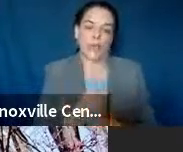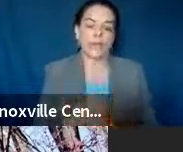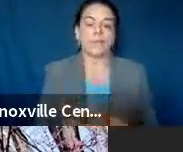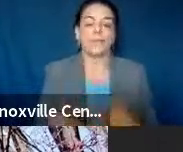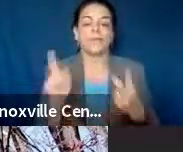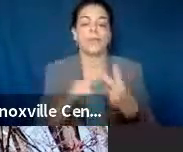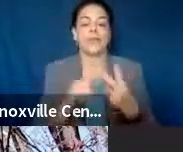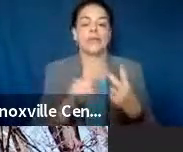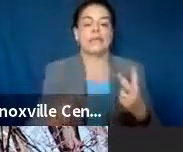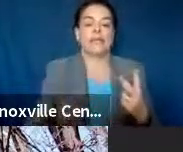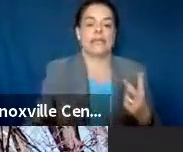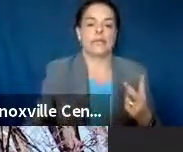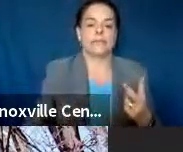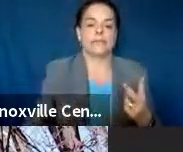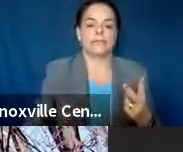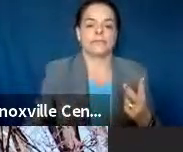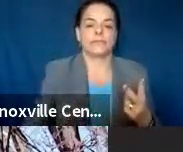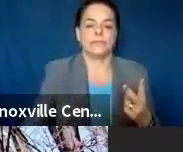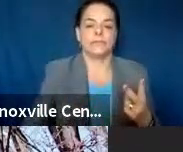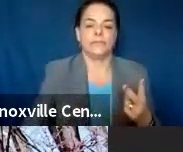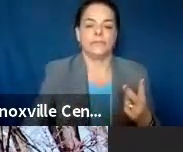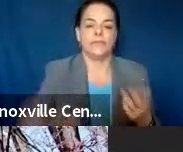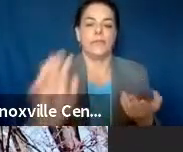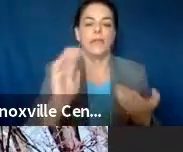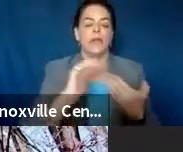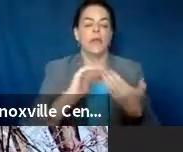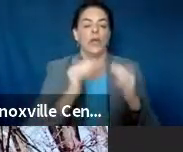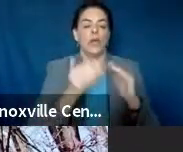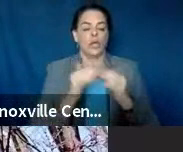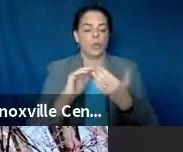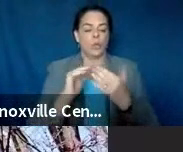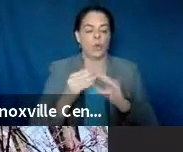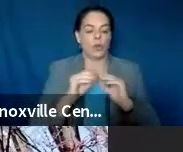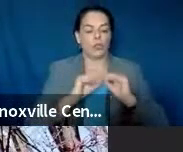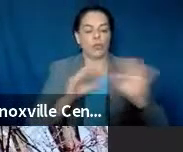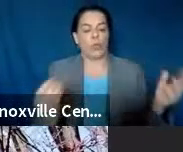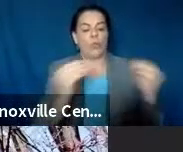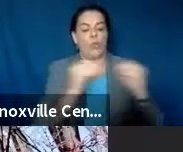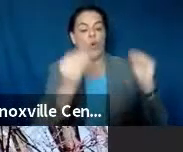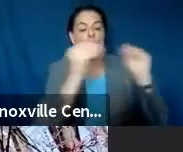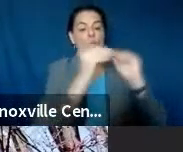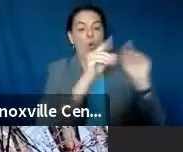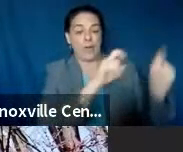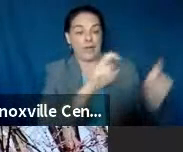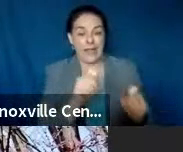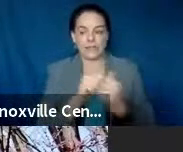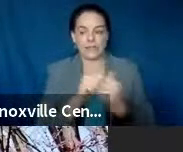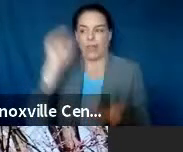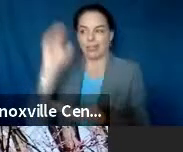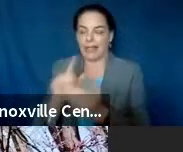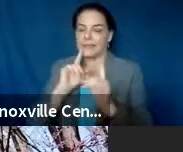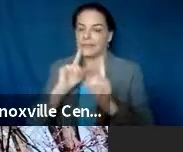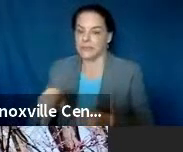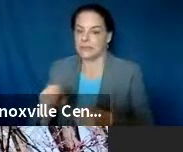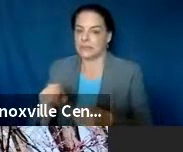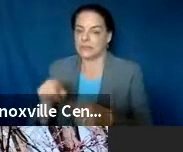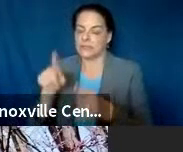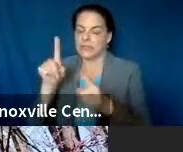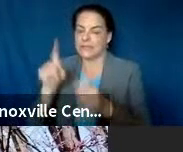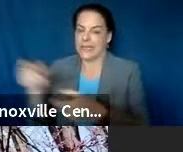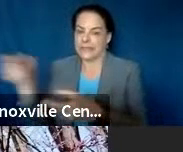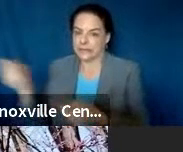benchmark, community-wide sustained and increased diagnostic testing with consistent or decreased test result reporting turnaround